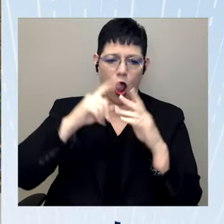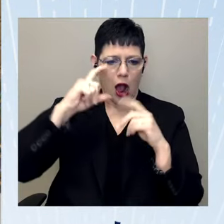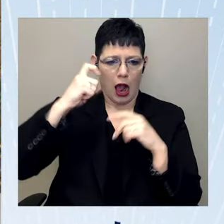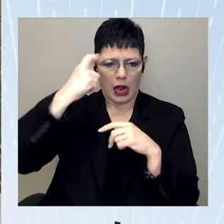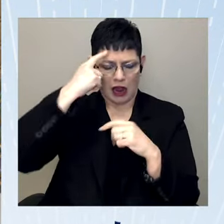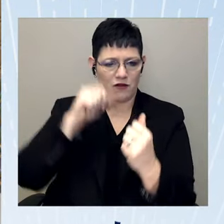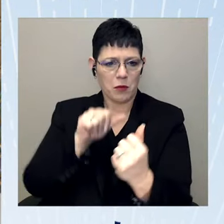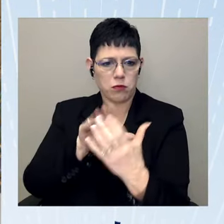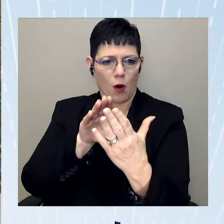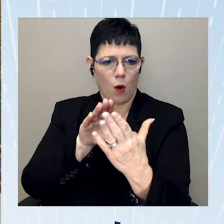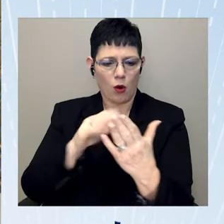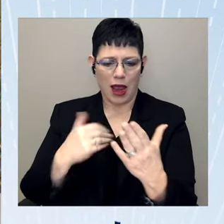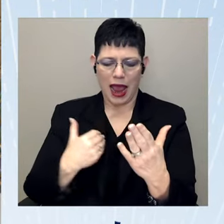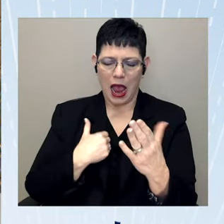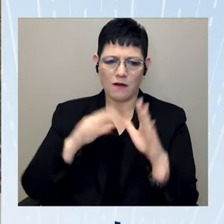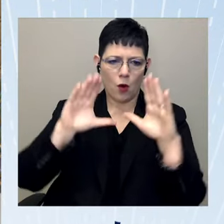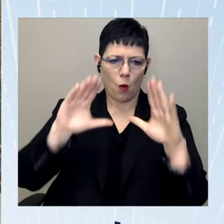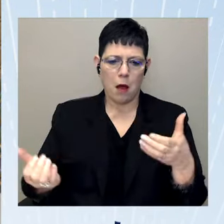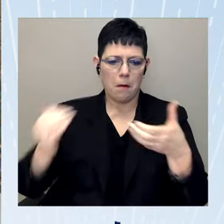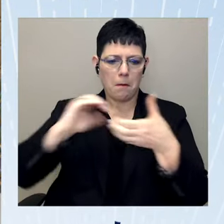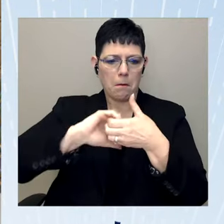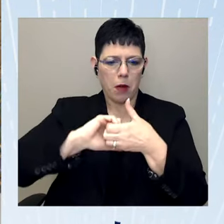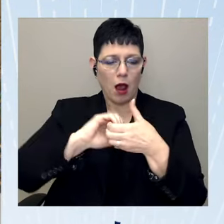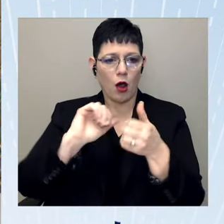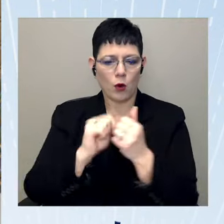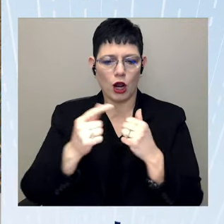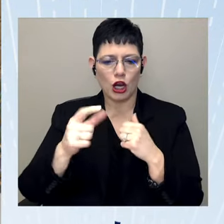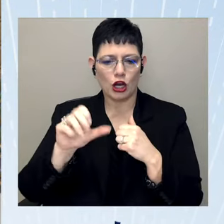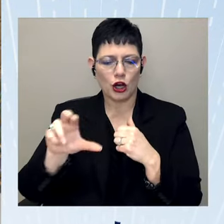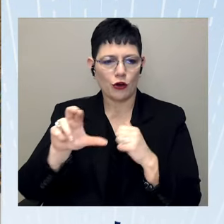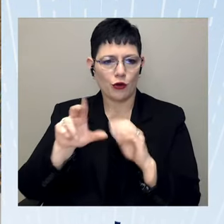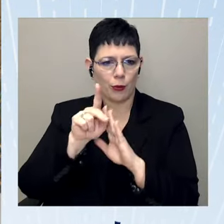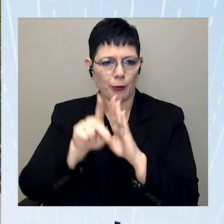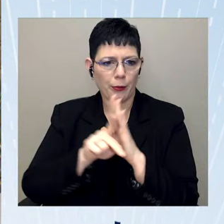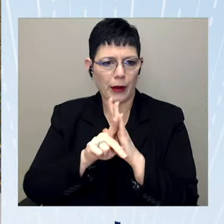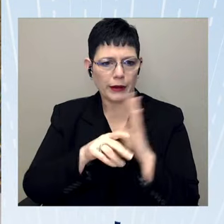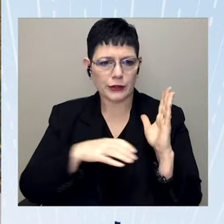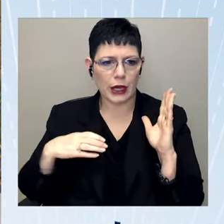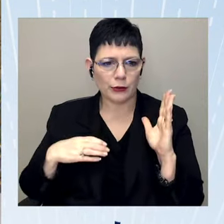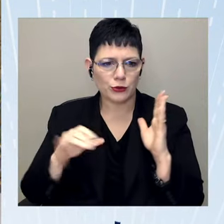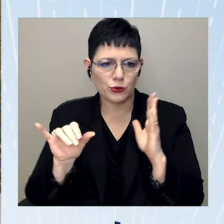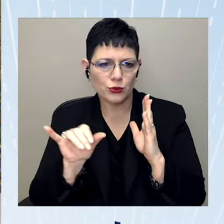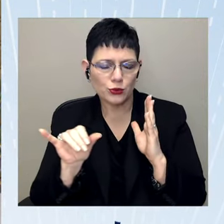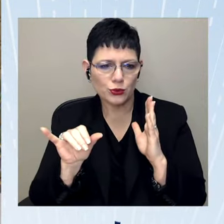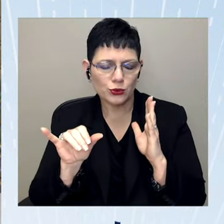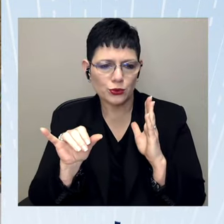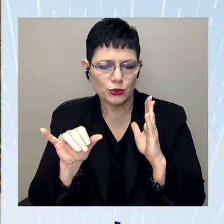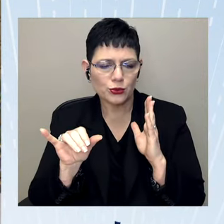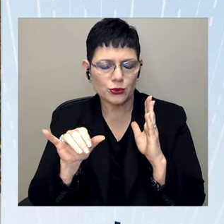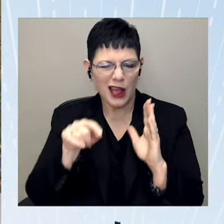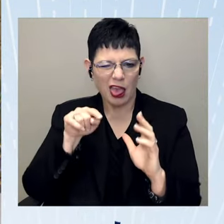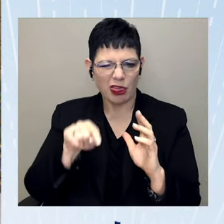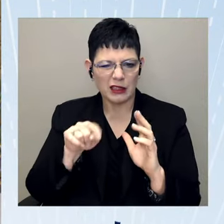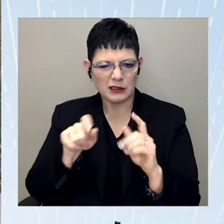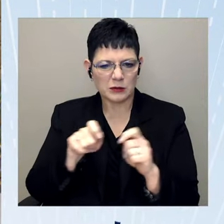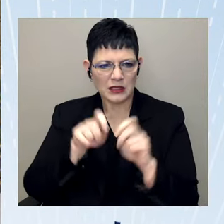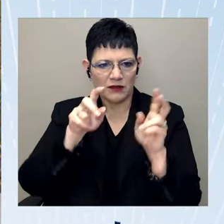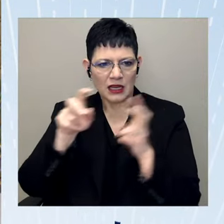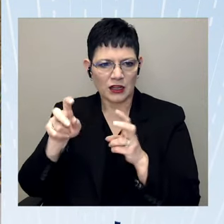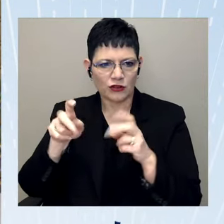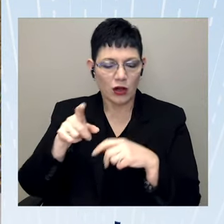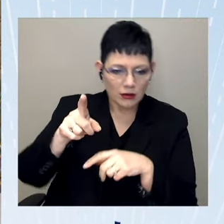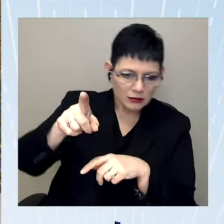we have a great partnership with the Gender Policy Council on these issues. And also, do you want to give a shout out to